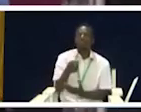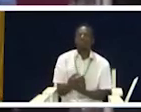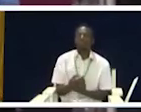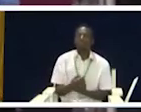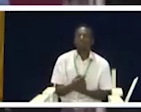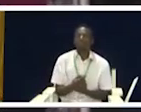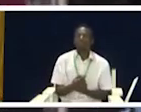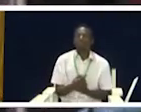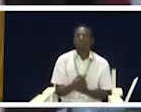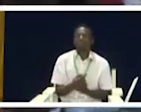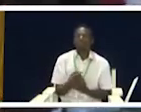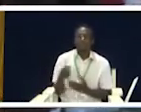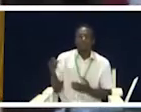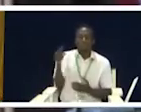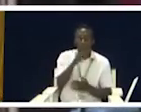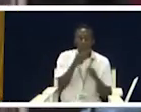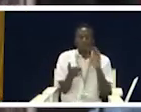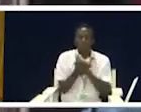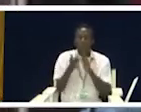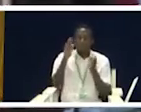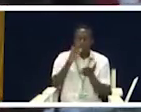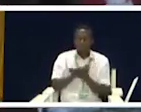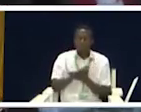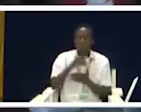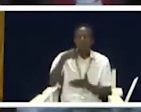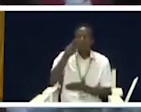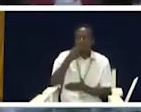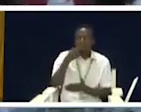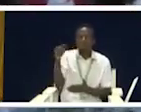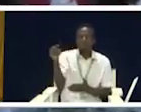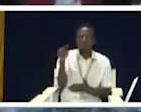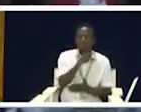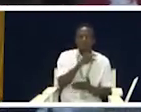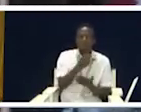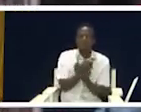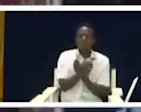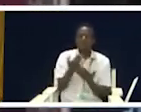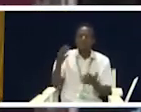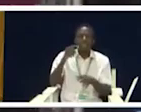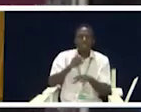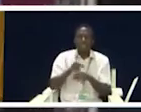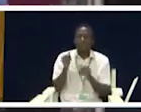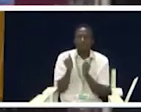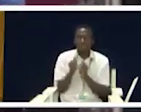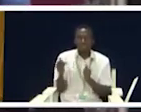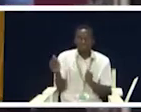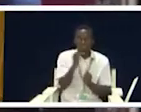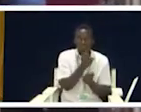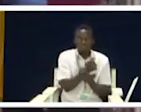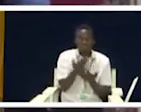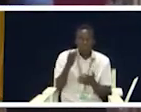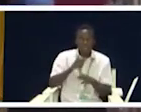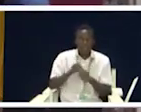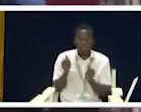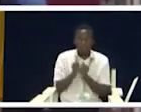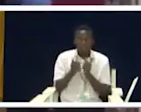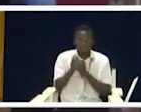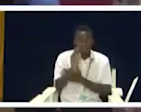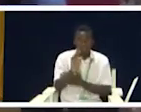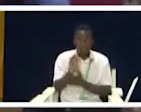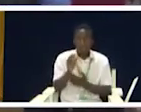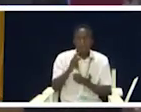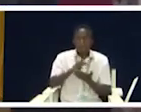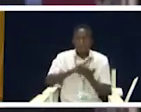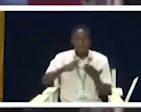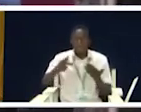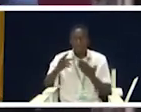You didn't hear me. You become whom you spend time with. When you spend time with God, part of God